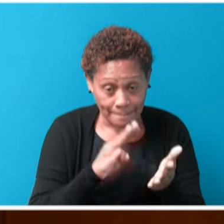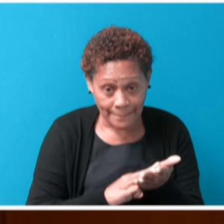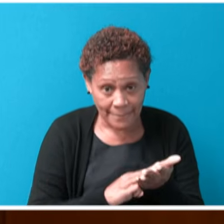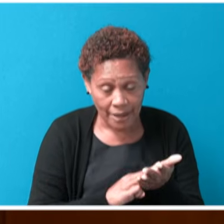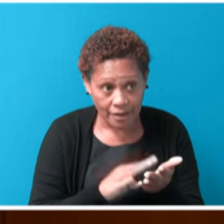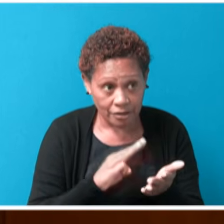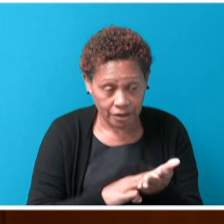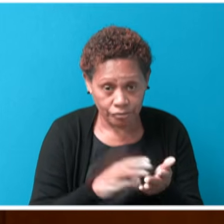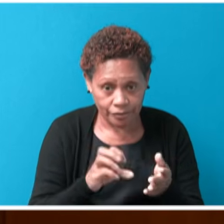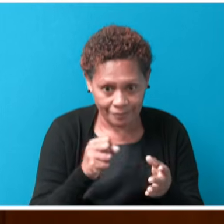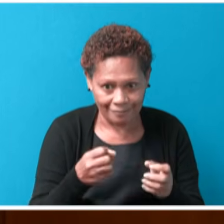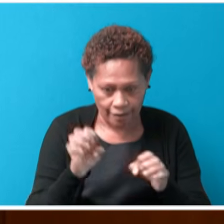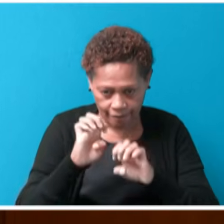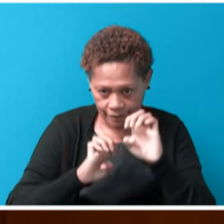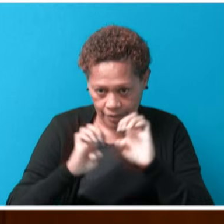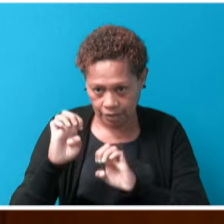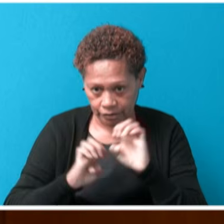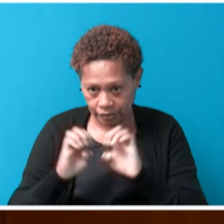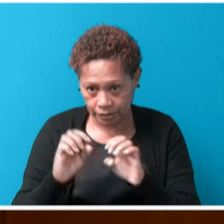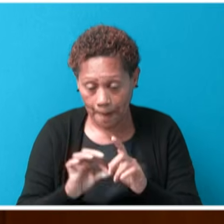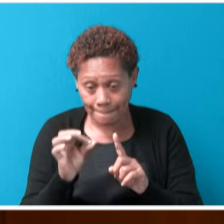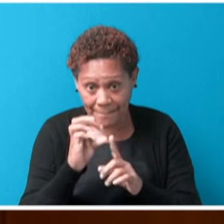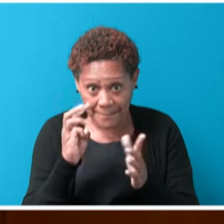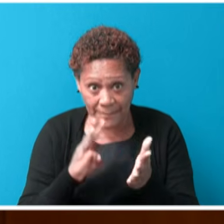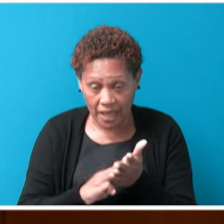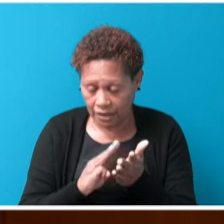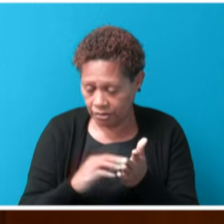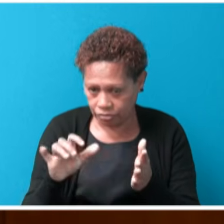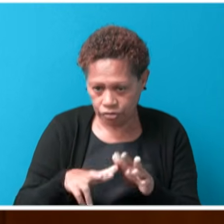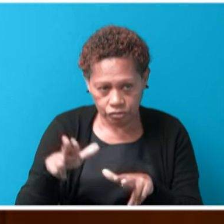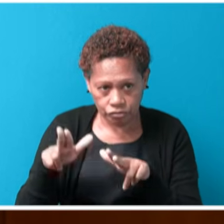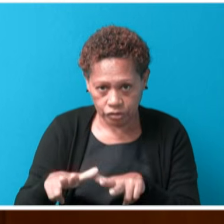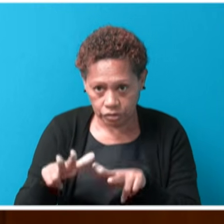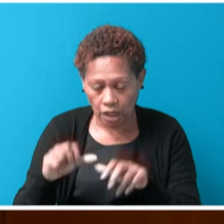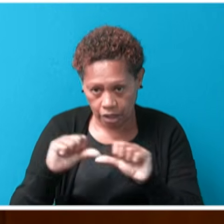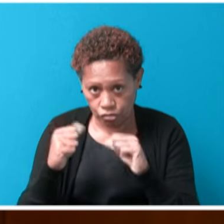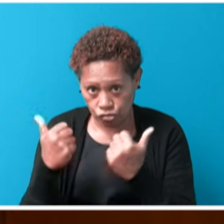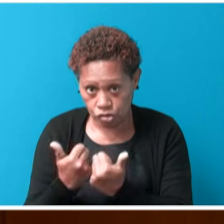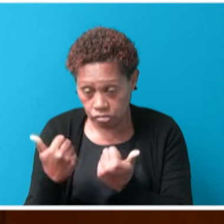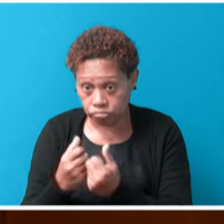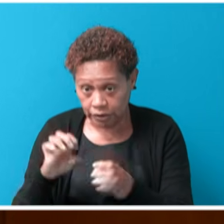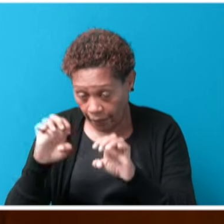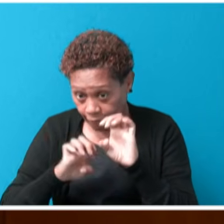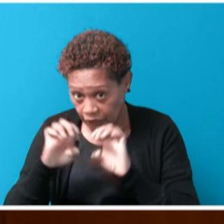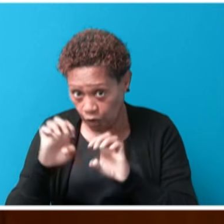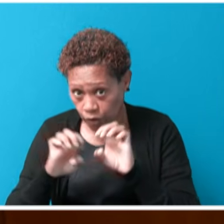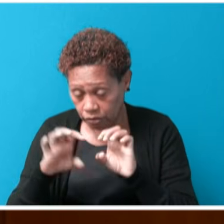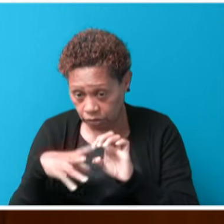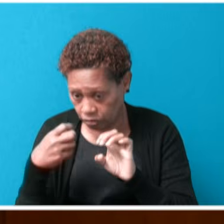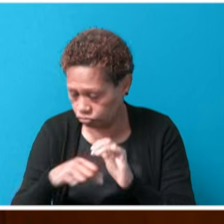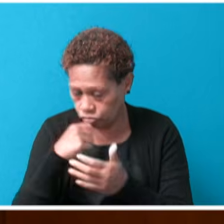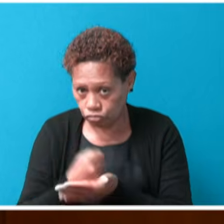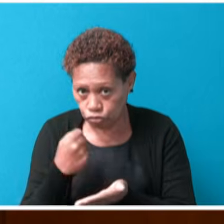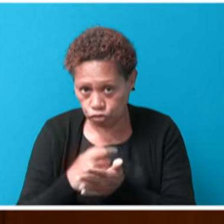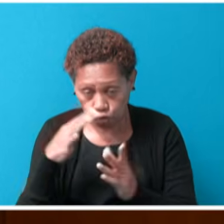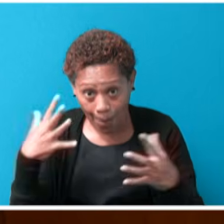evaluation. Each permanent secretary will sign a performance agreement. Evaluation will ensure alignment